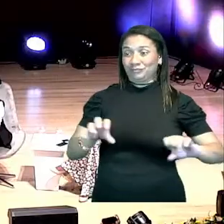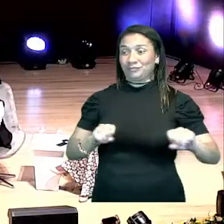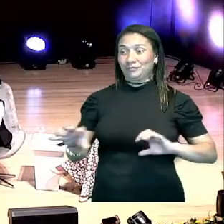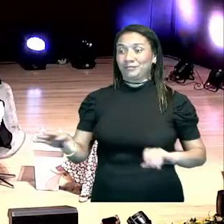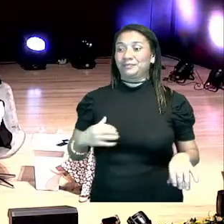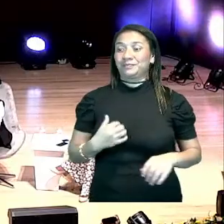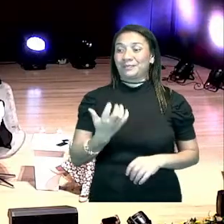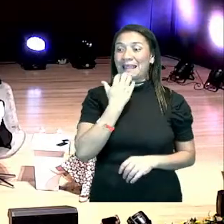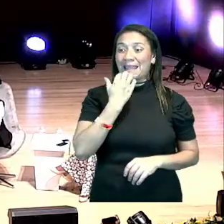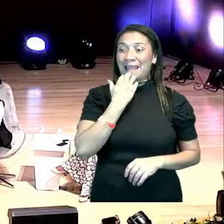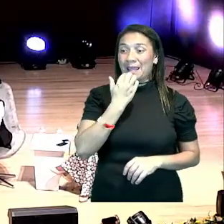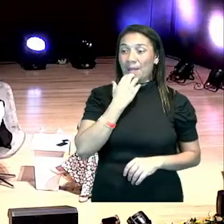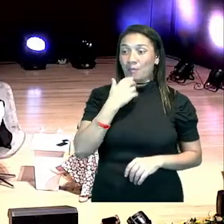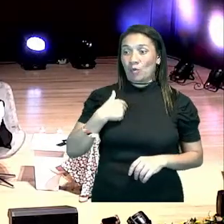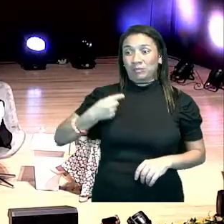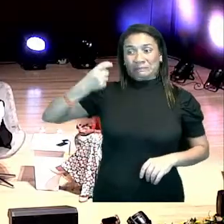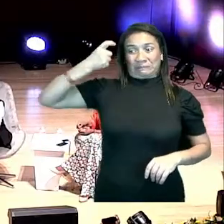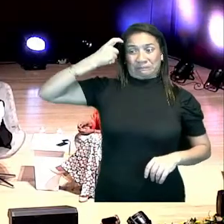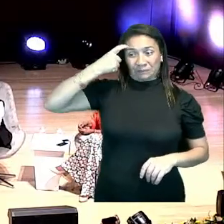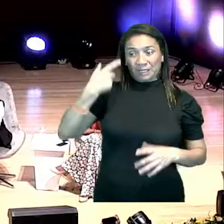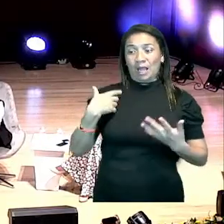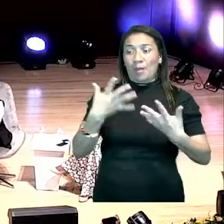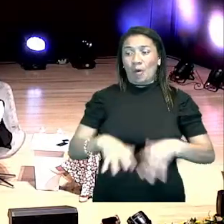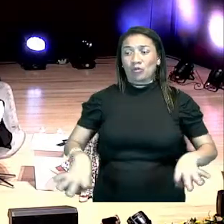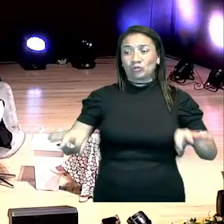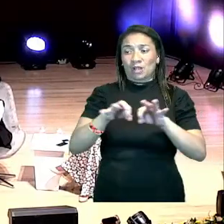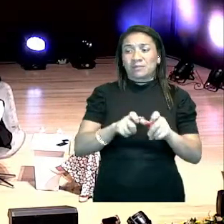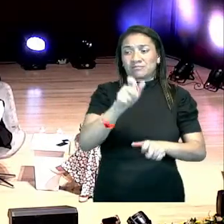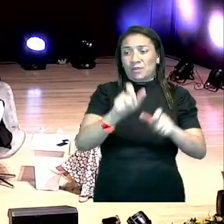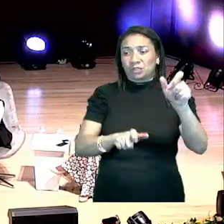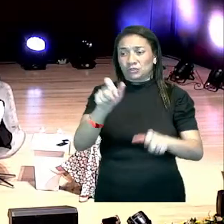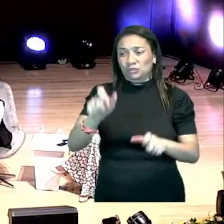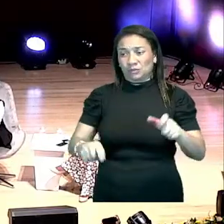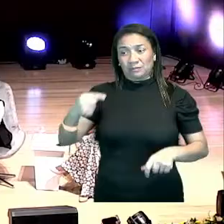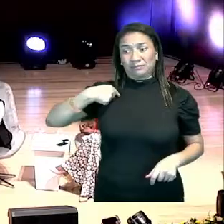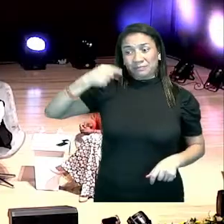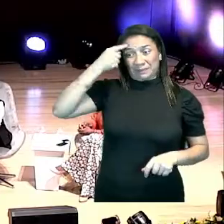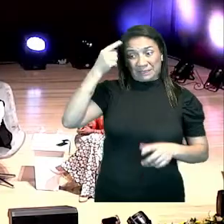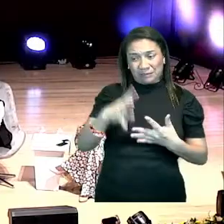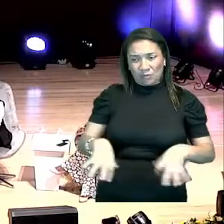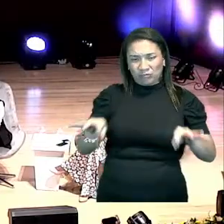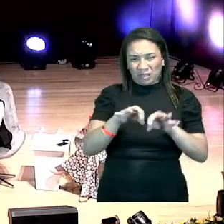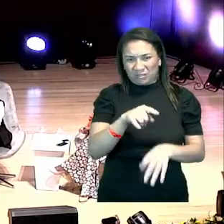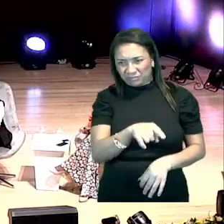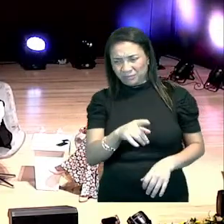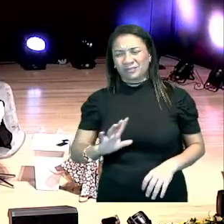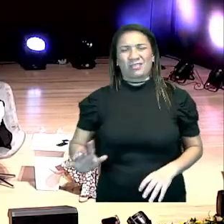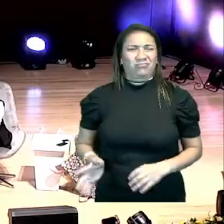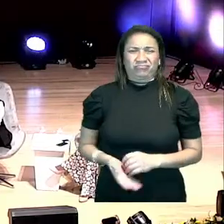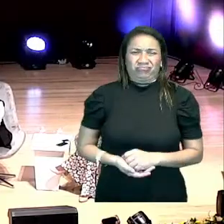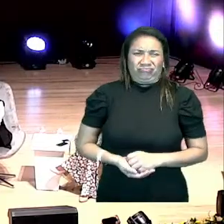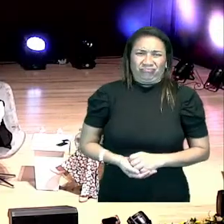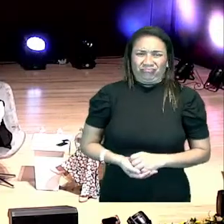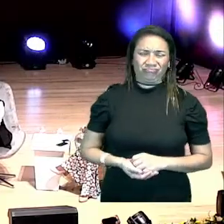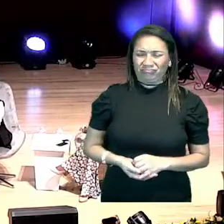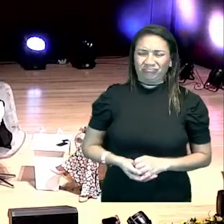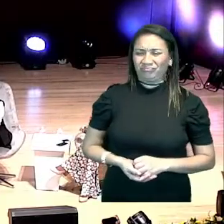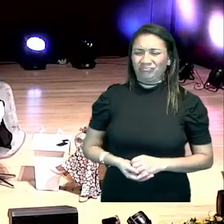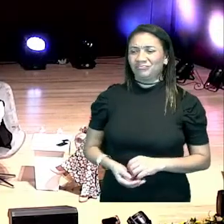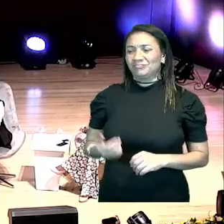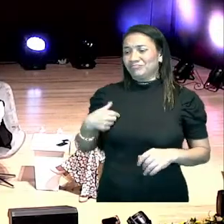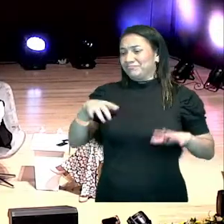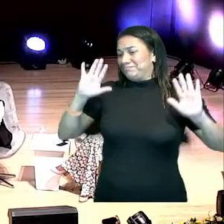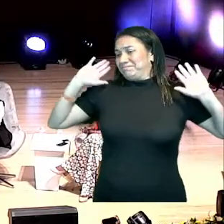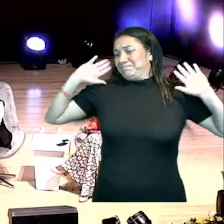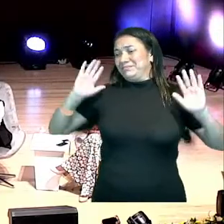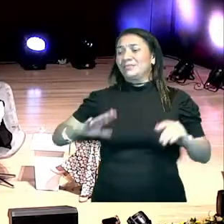ourselves. And when I create, I'm not concerned about knowing or thinking about what other people might think, or what other people